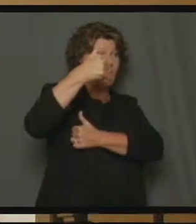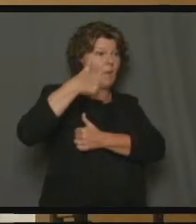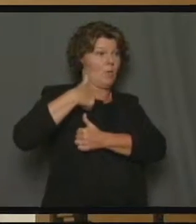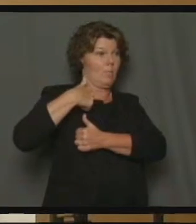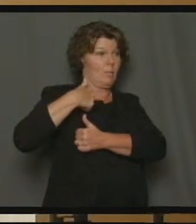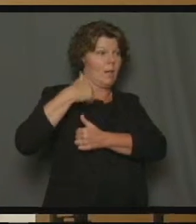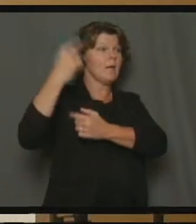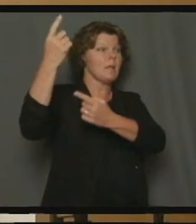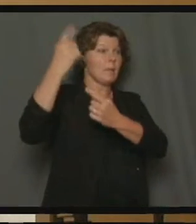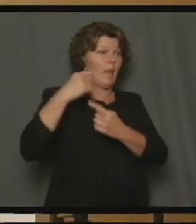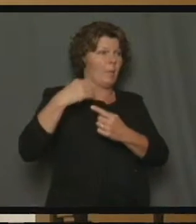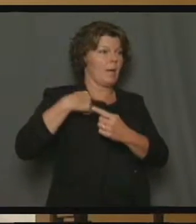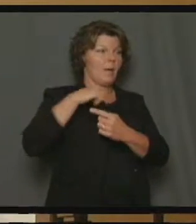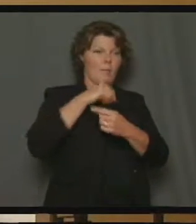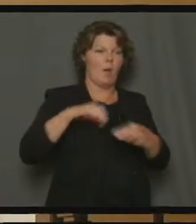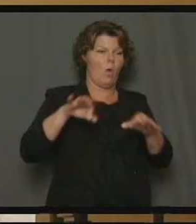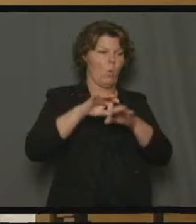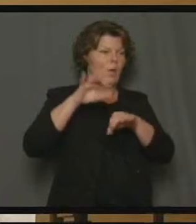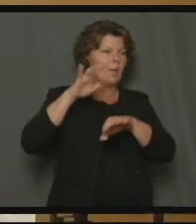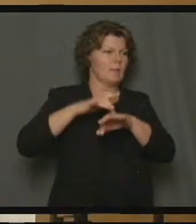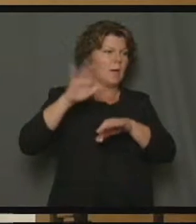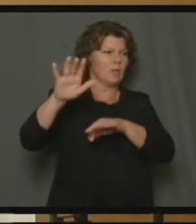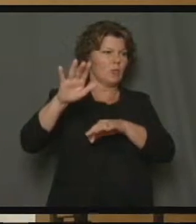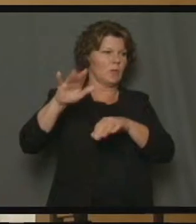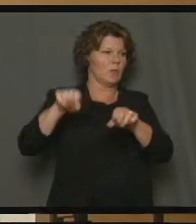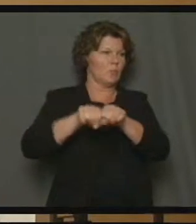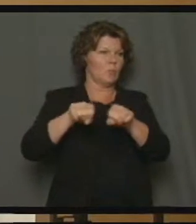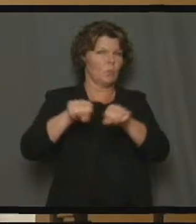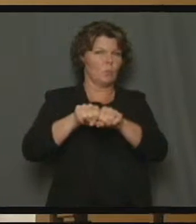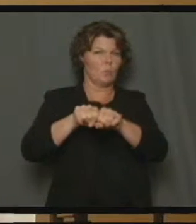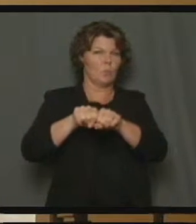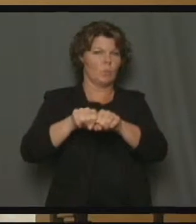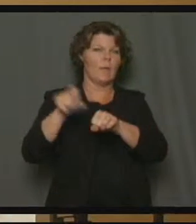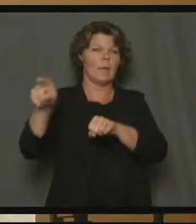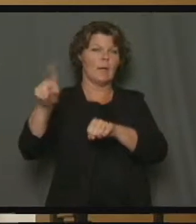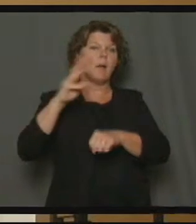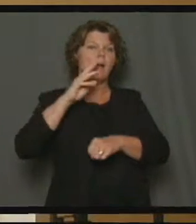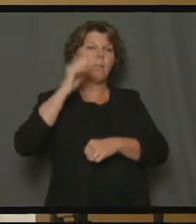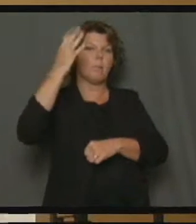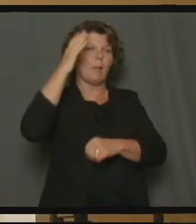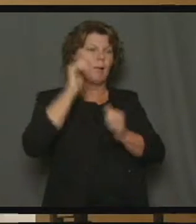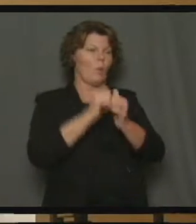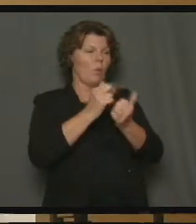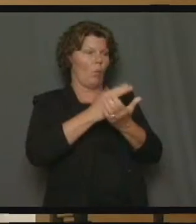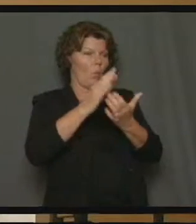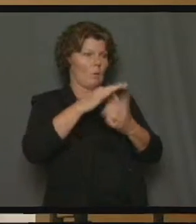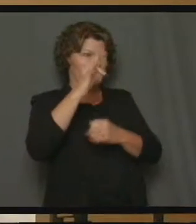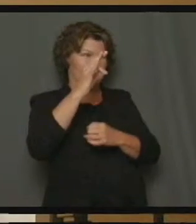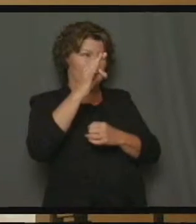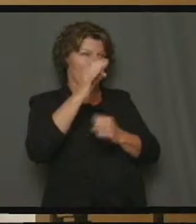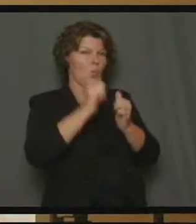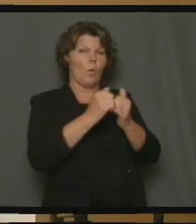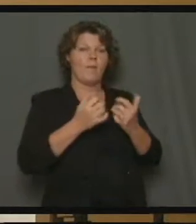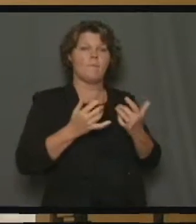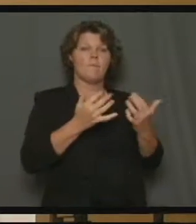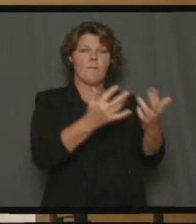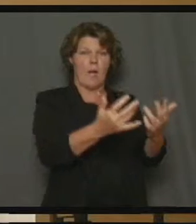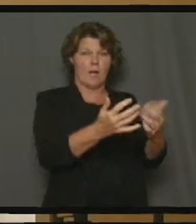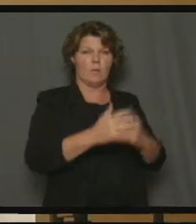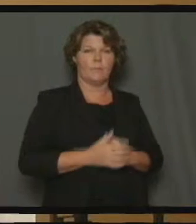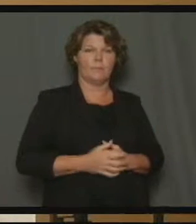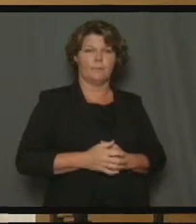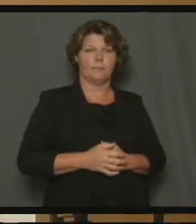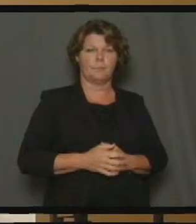the strap of whose sandals I am not worthy to untie. He will baptize you with the Holy Spirit and with fire.